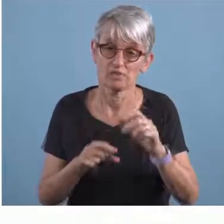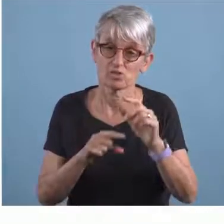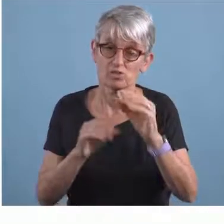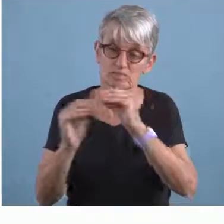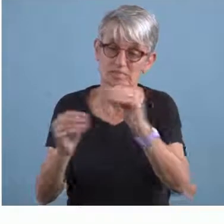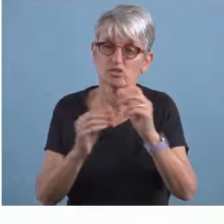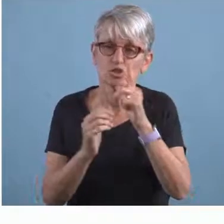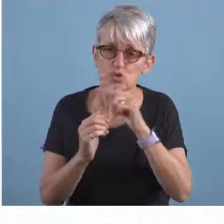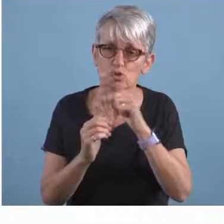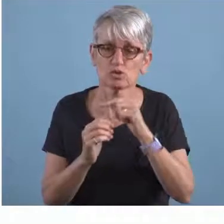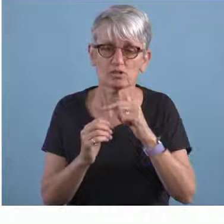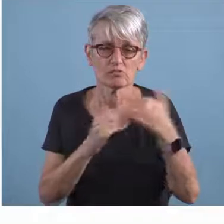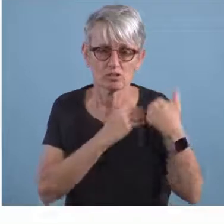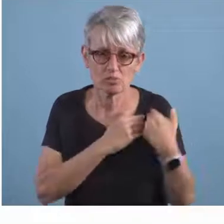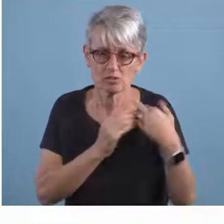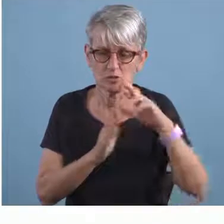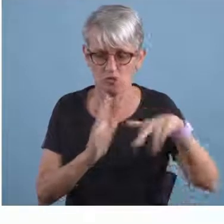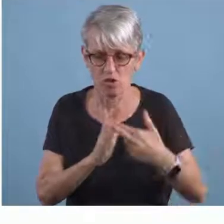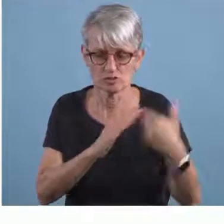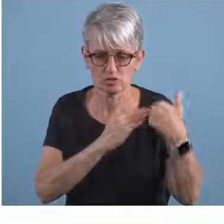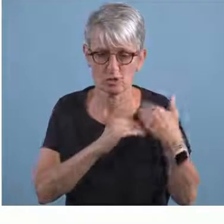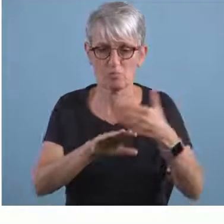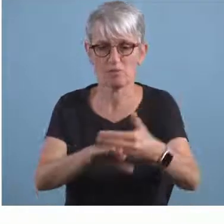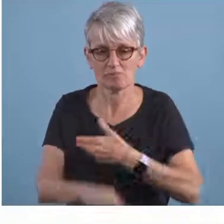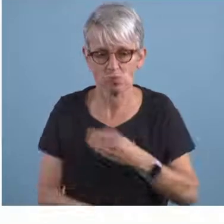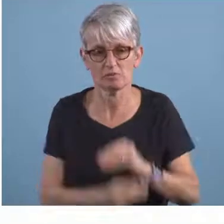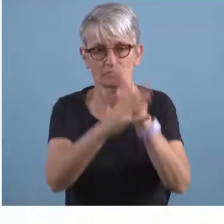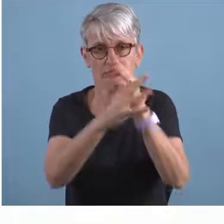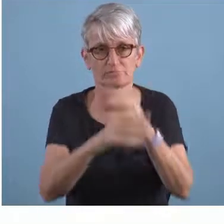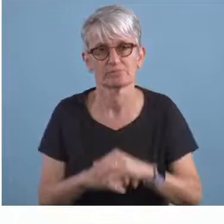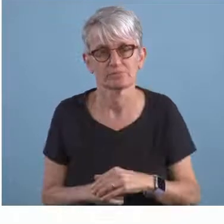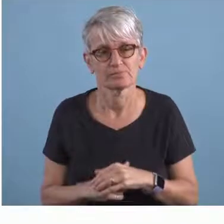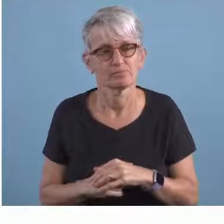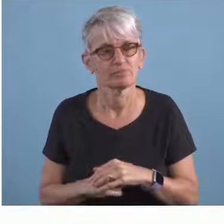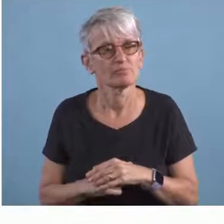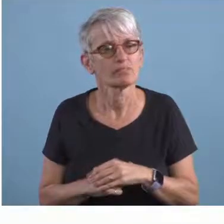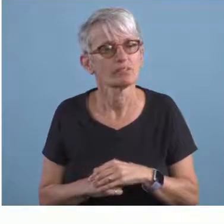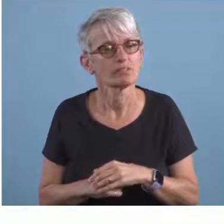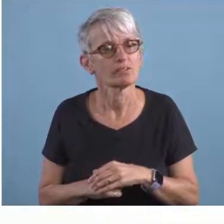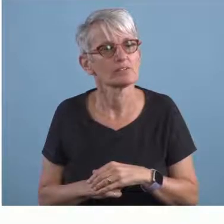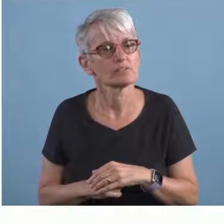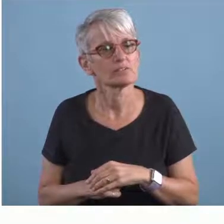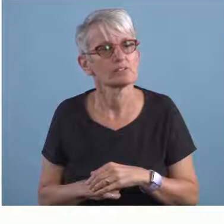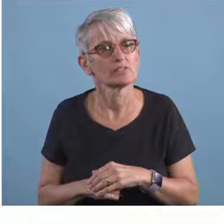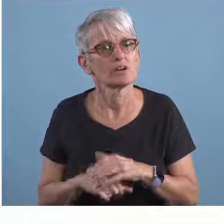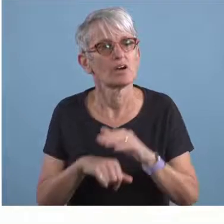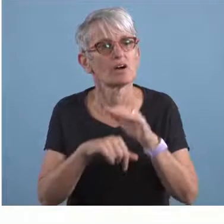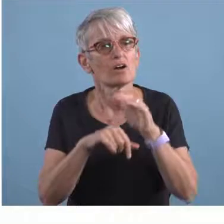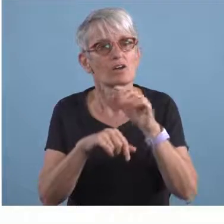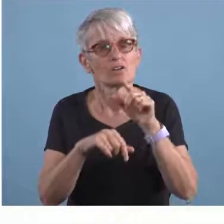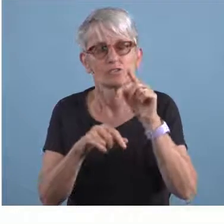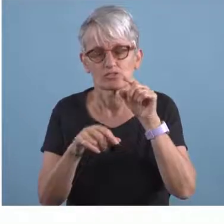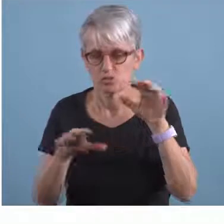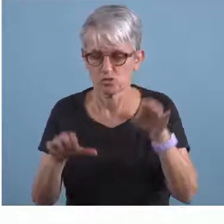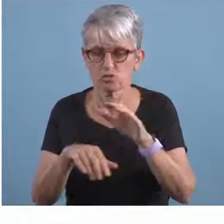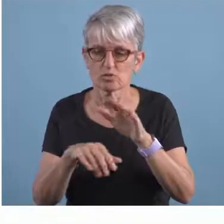and responsibilities before you launch into telepractice. Do your onboarding before your